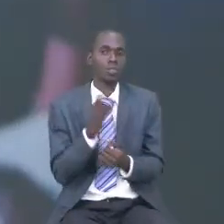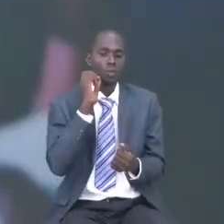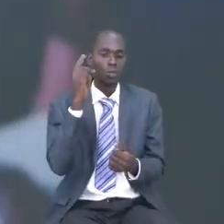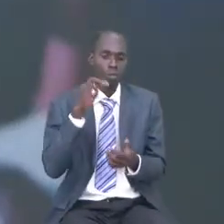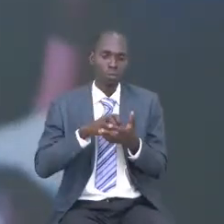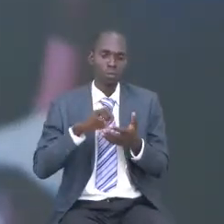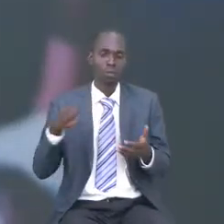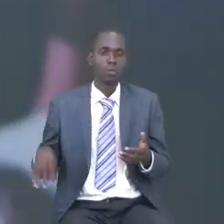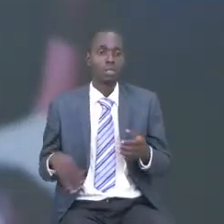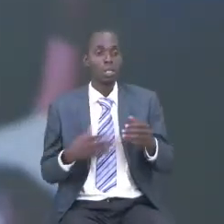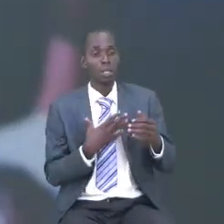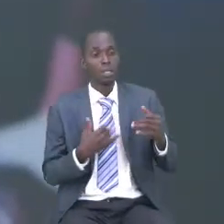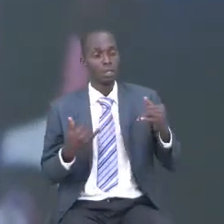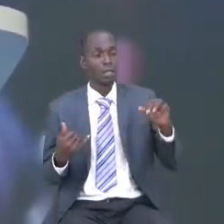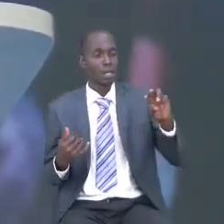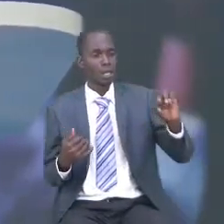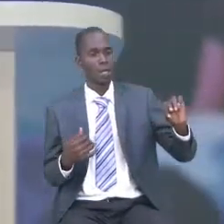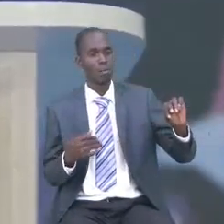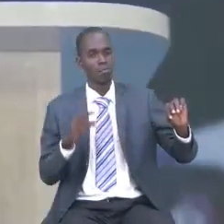mistreated.